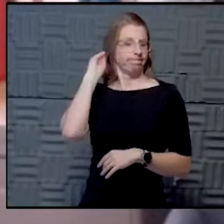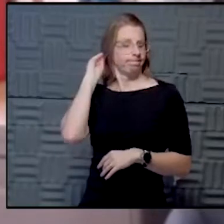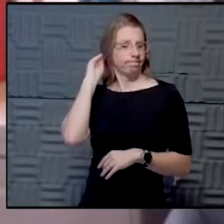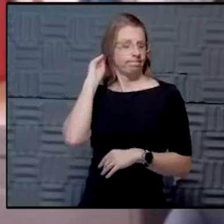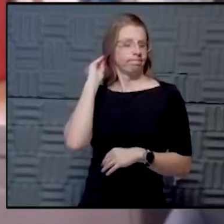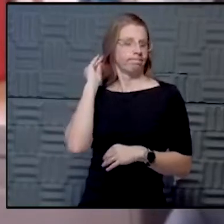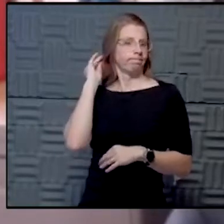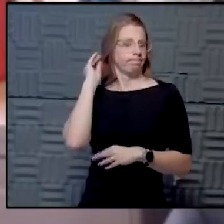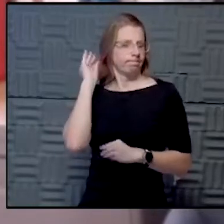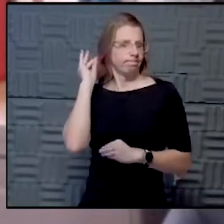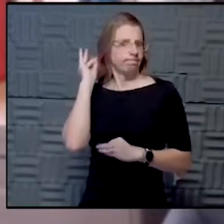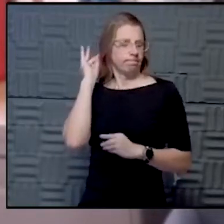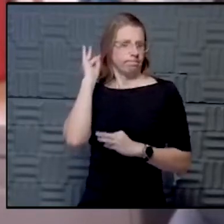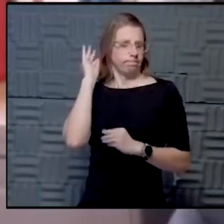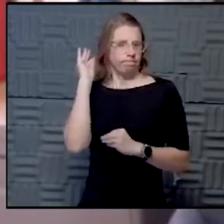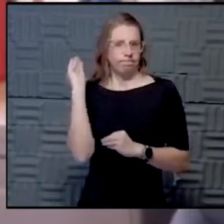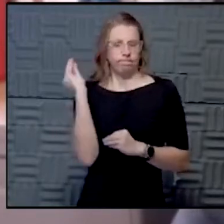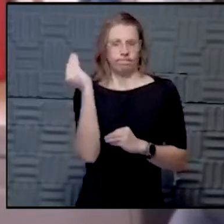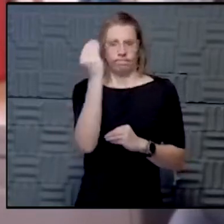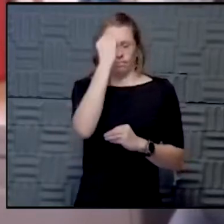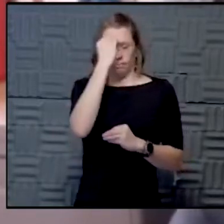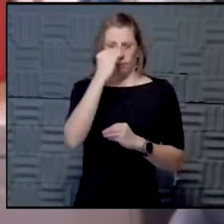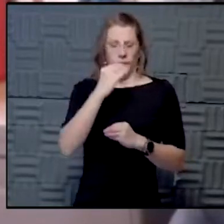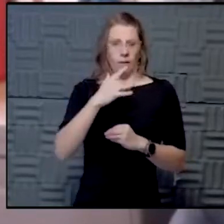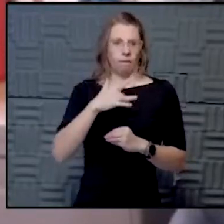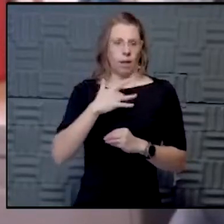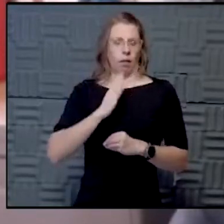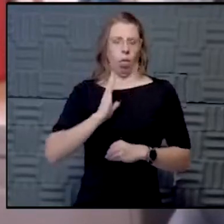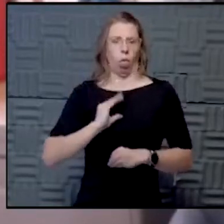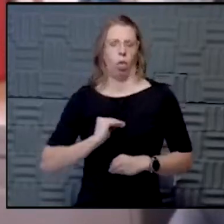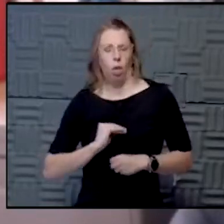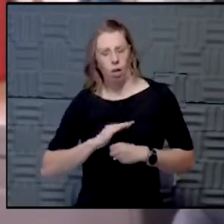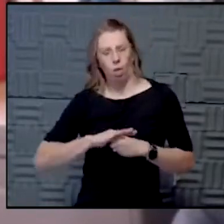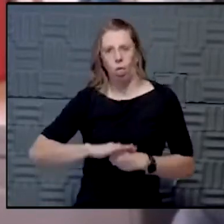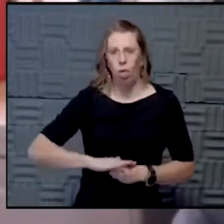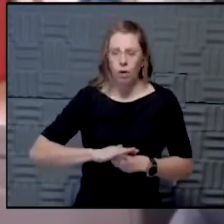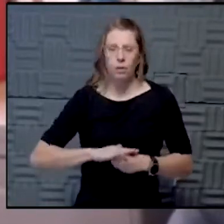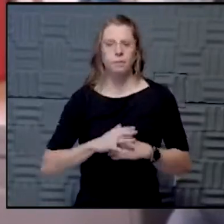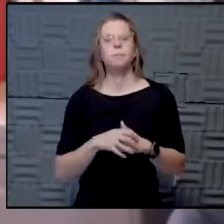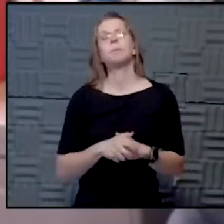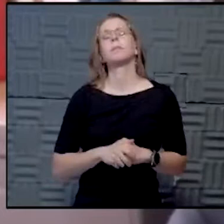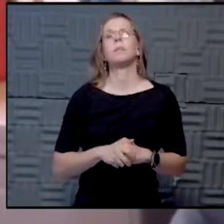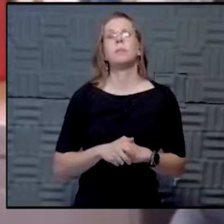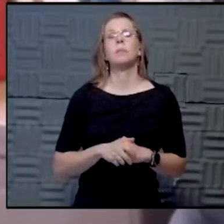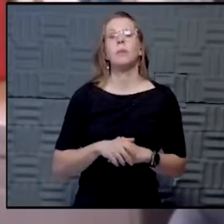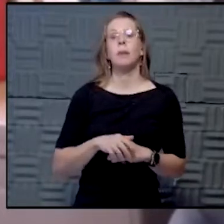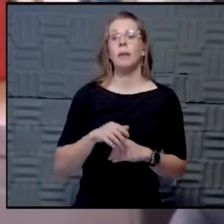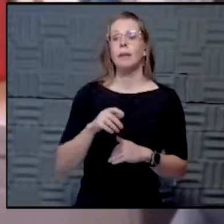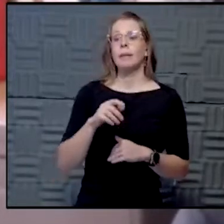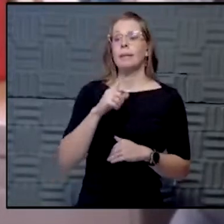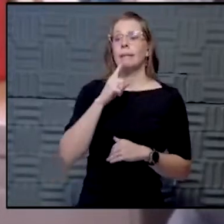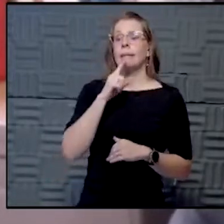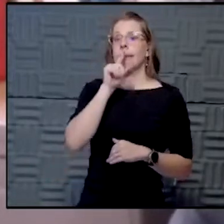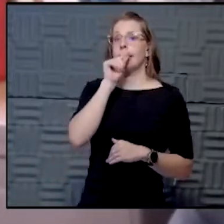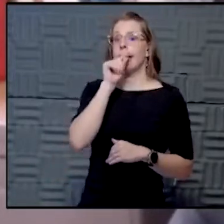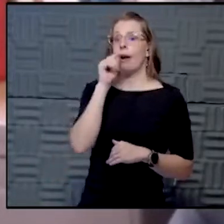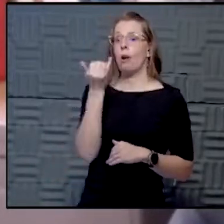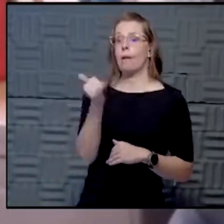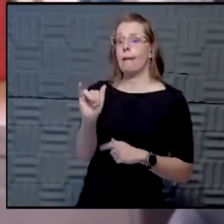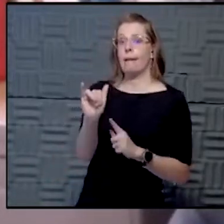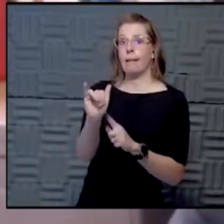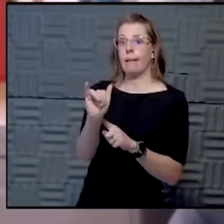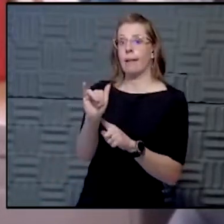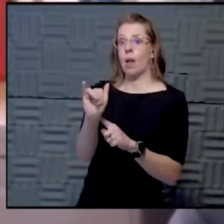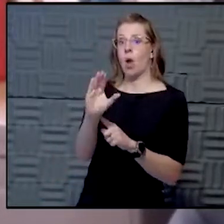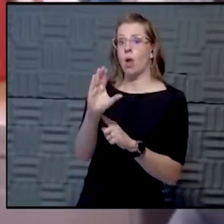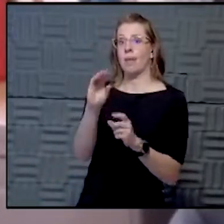drag you down. And so what I meant by that canary in the coal mine is we know that the mental health troubles from all